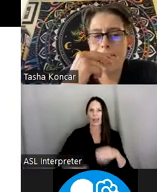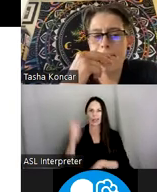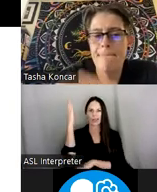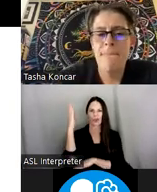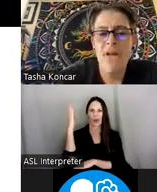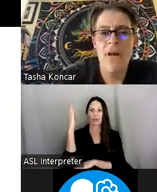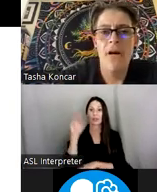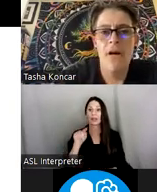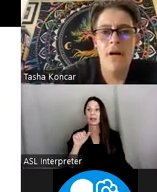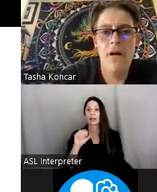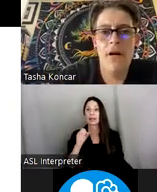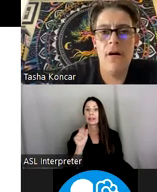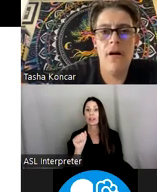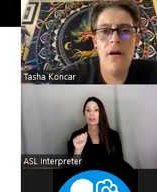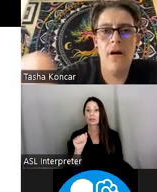Tasha?